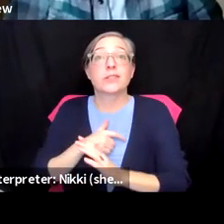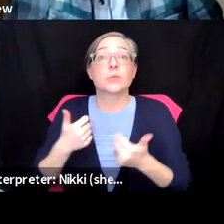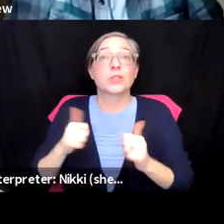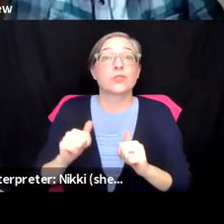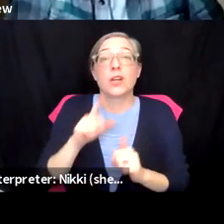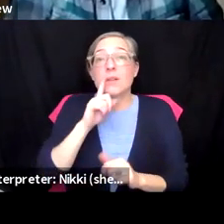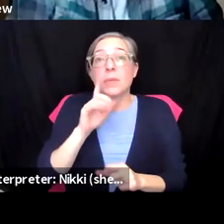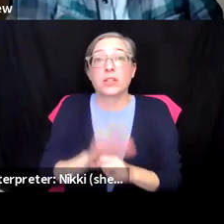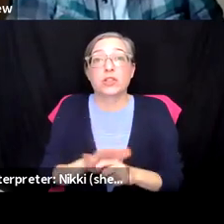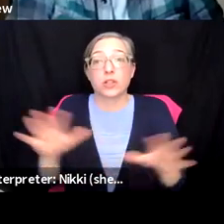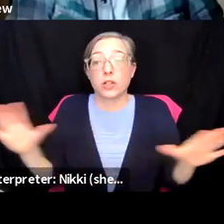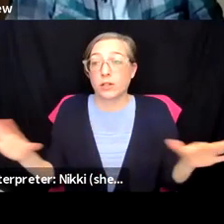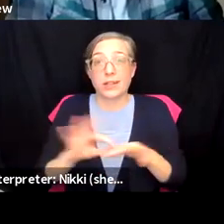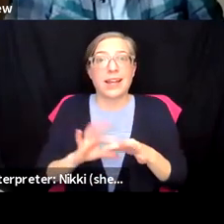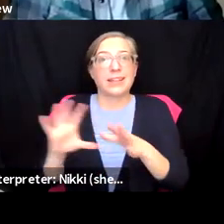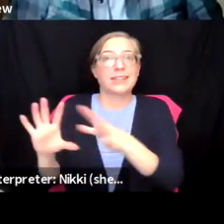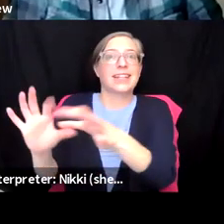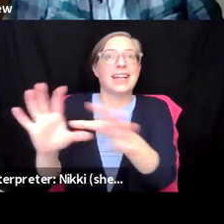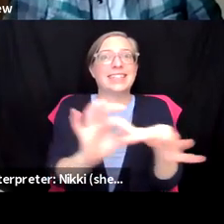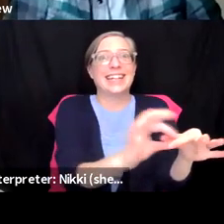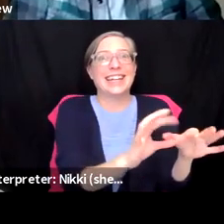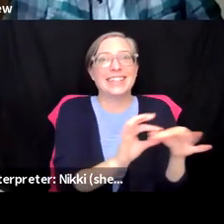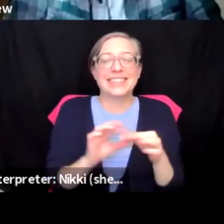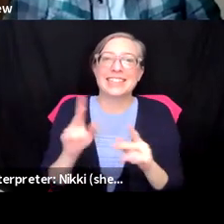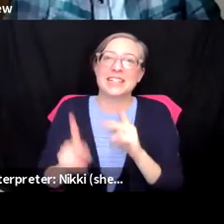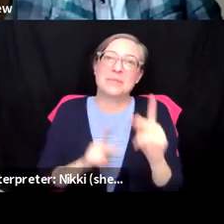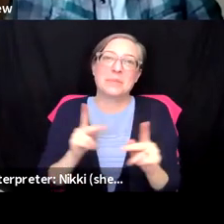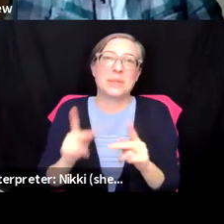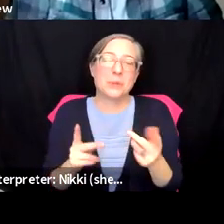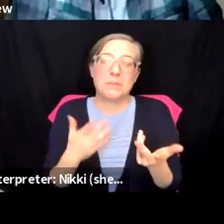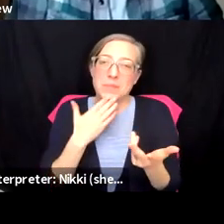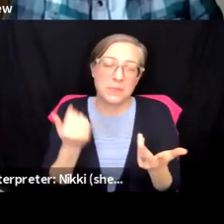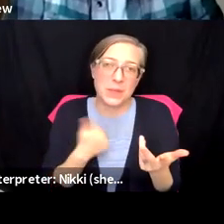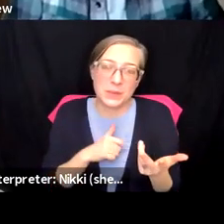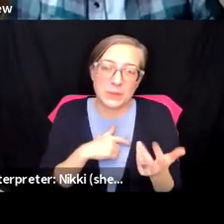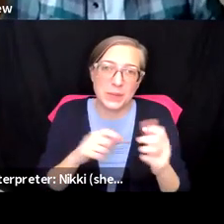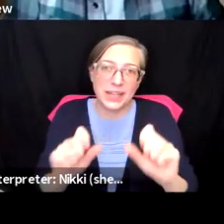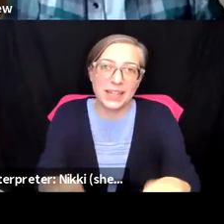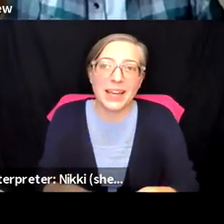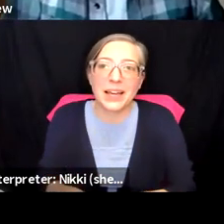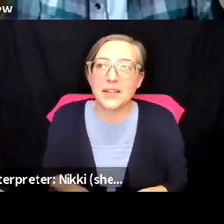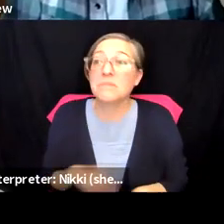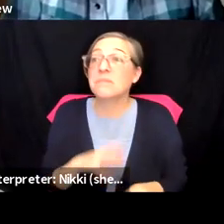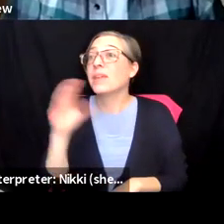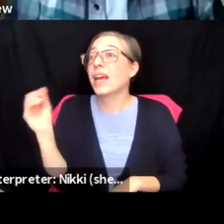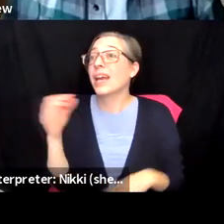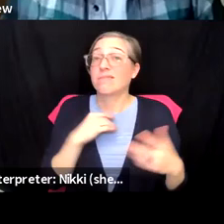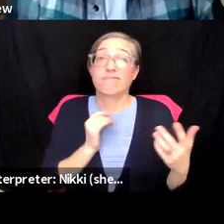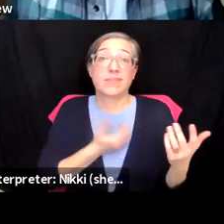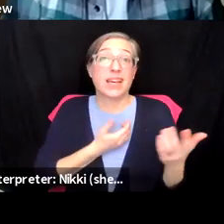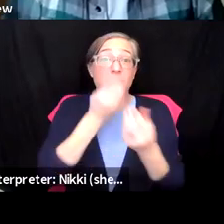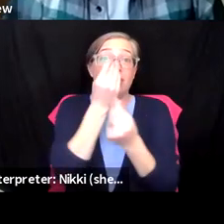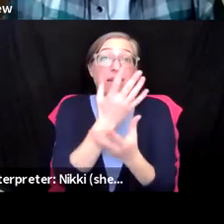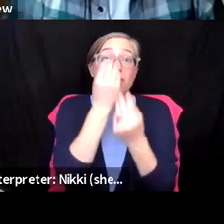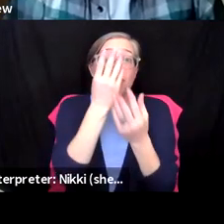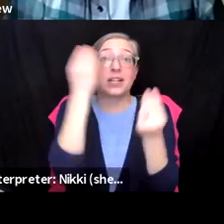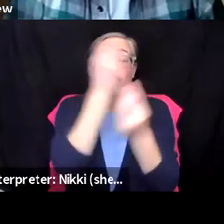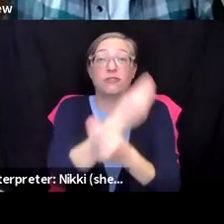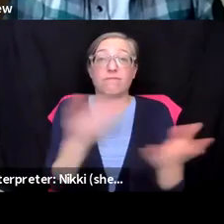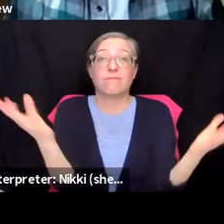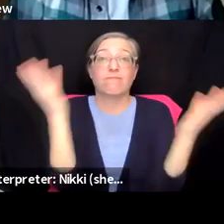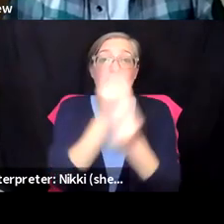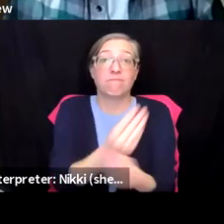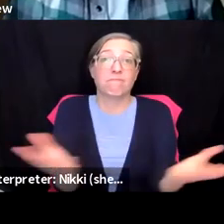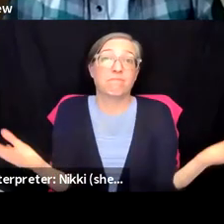are getting connected one way or the other are getting the best information that any of us can provide and getting